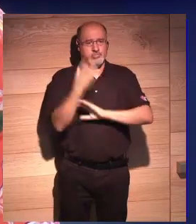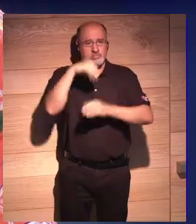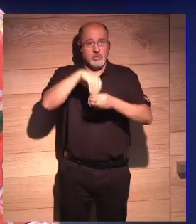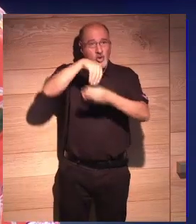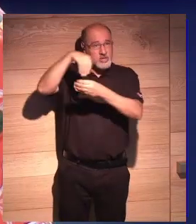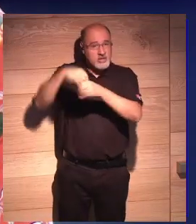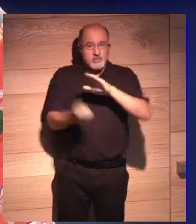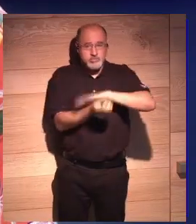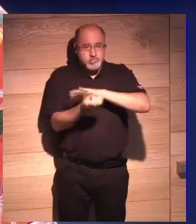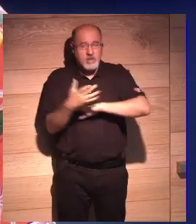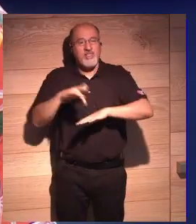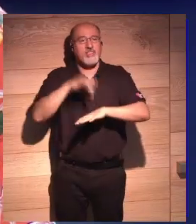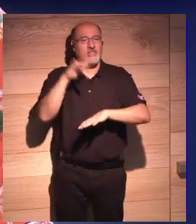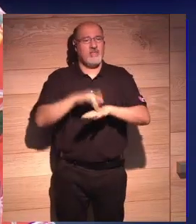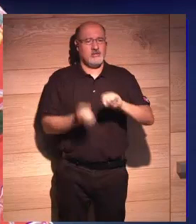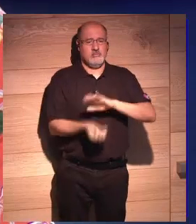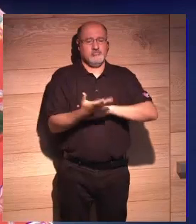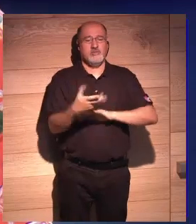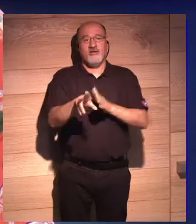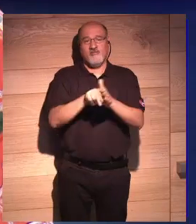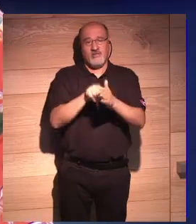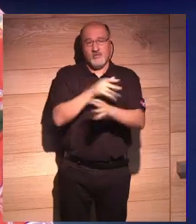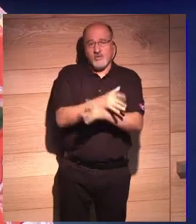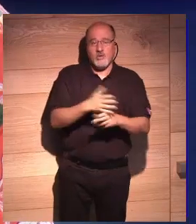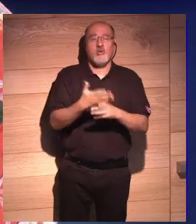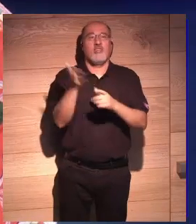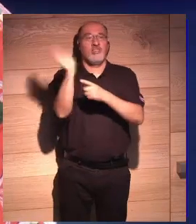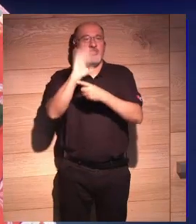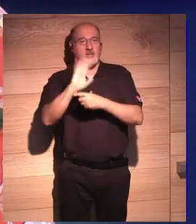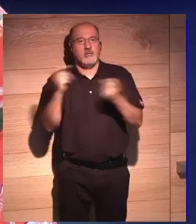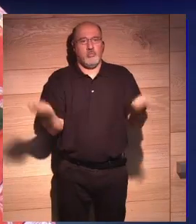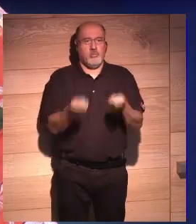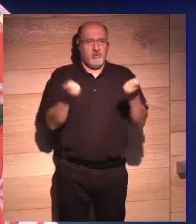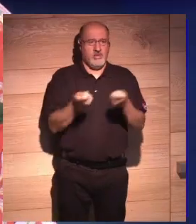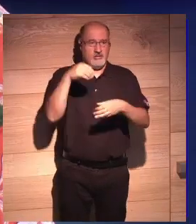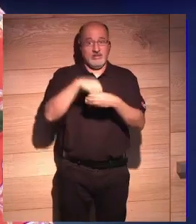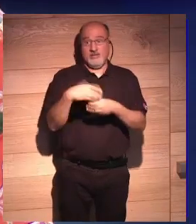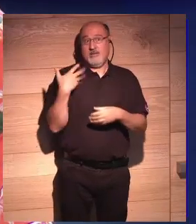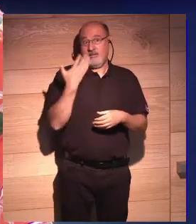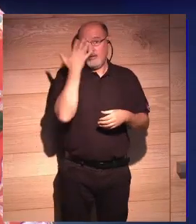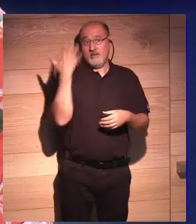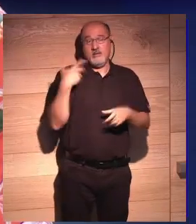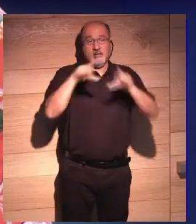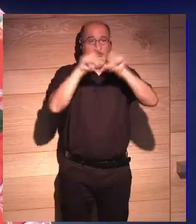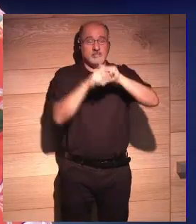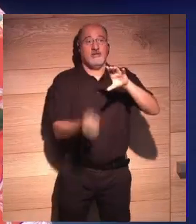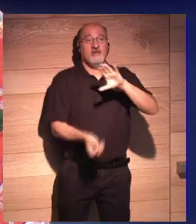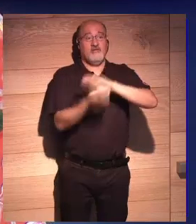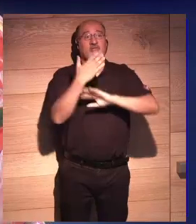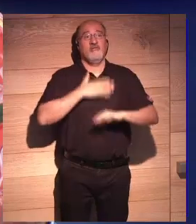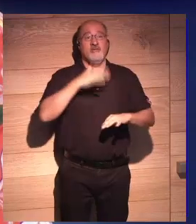as content creator for 20 years, especially digital content, video games, cinema, advertisement. I